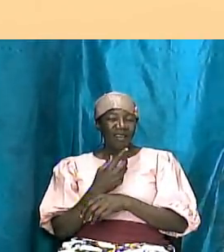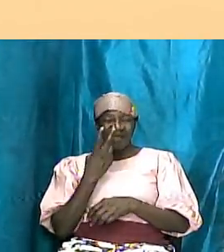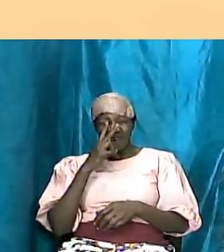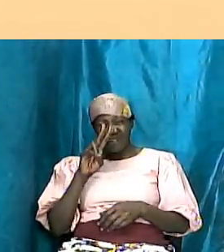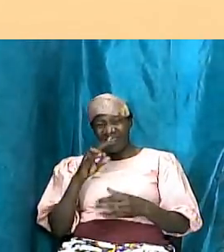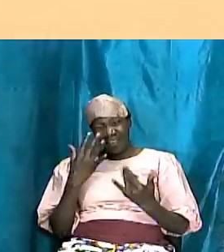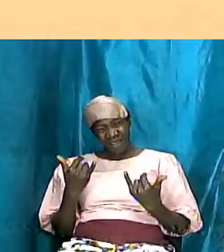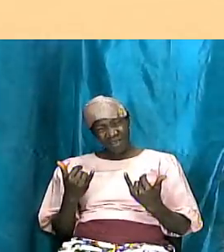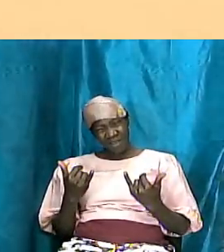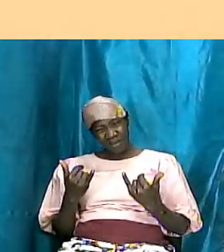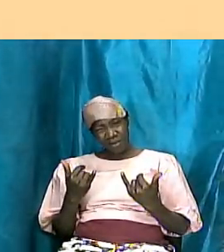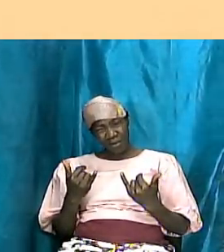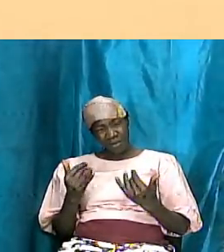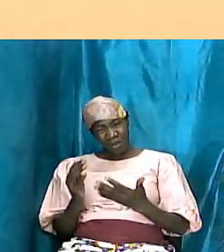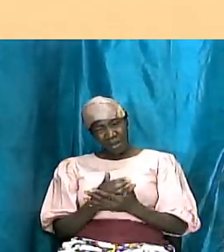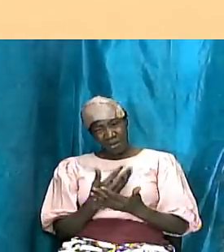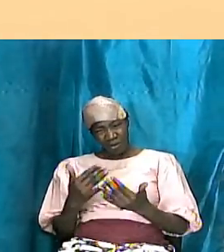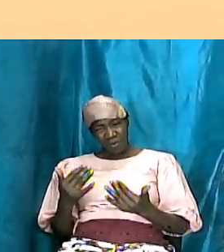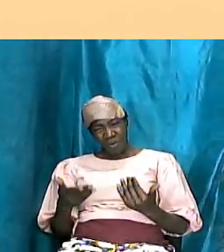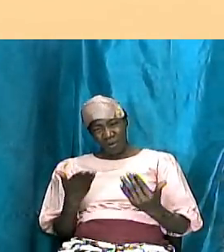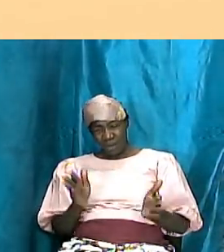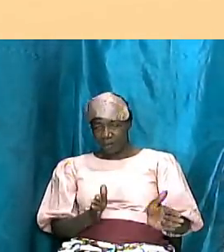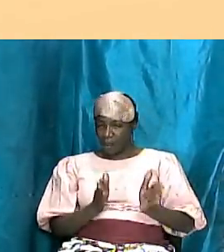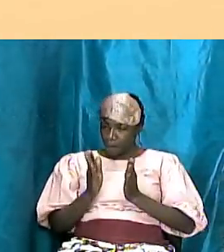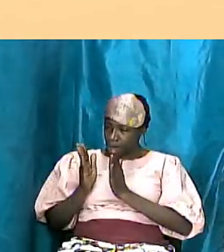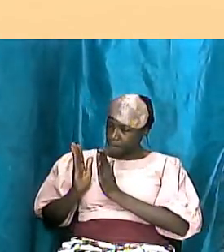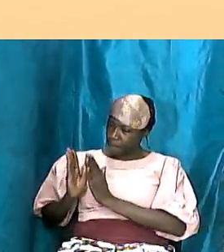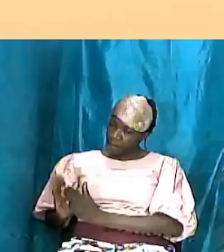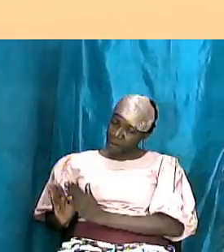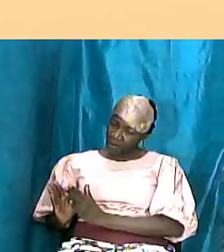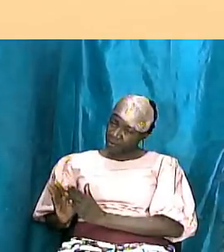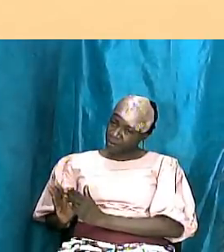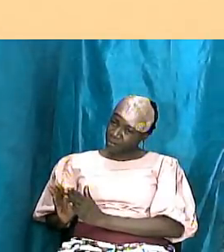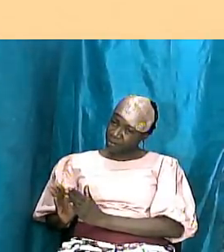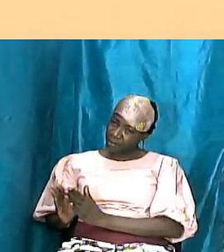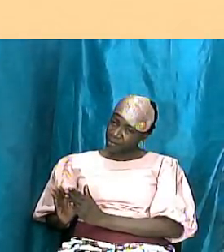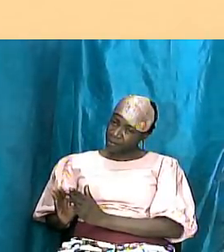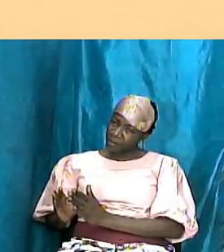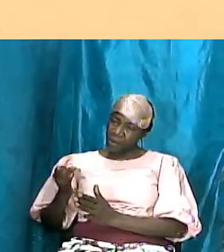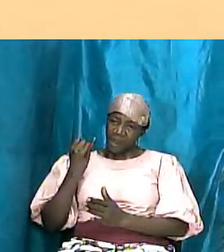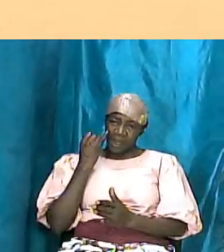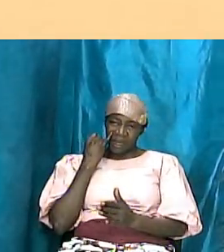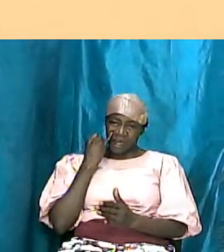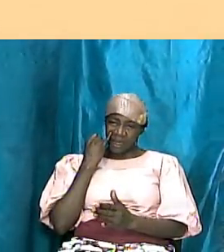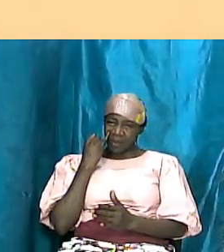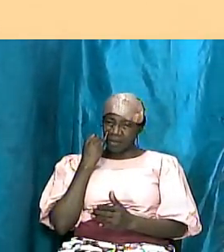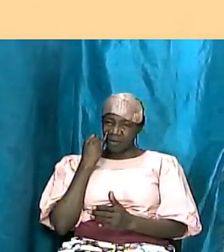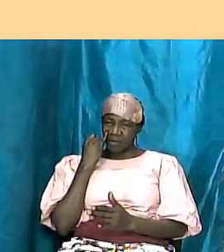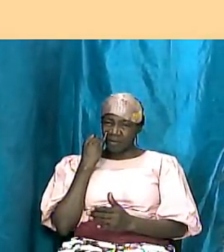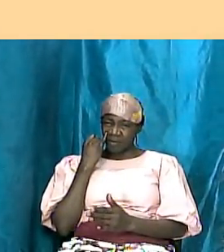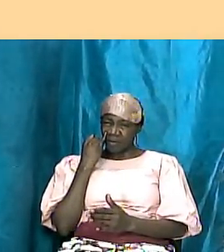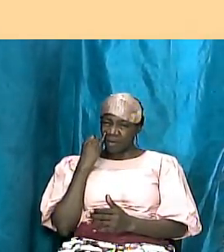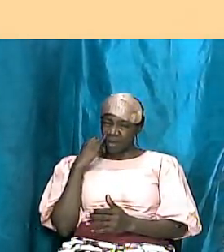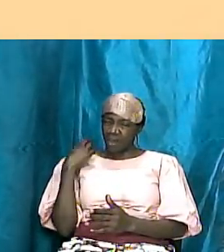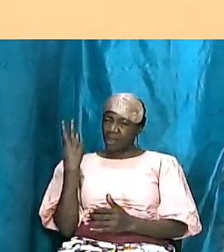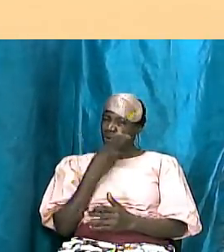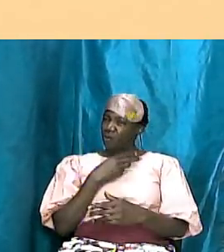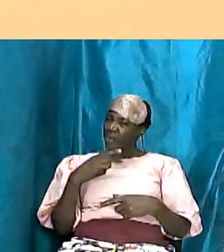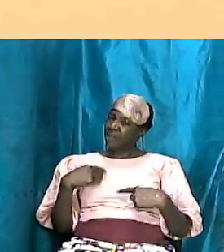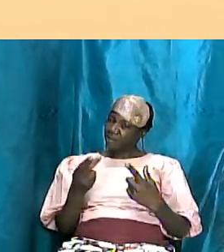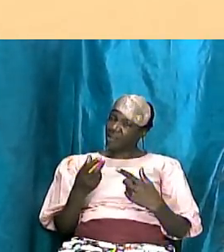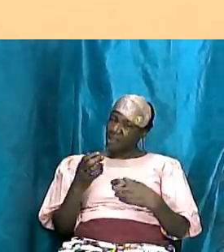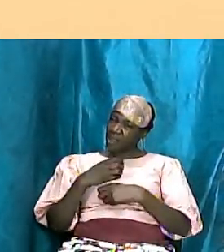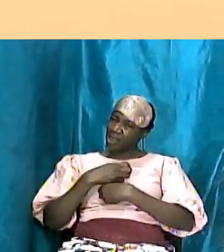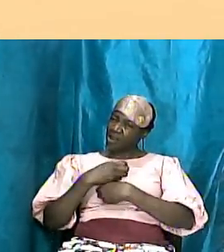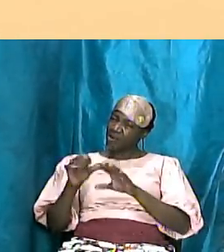somehow there is a pattern. If we are saying that creation